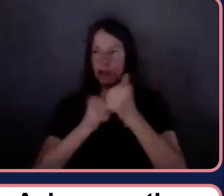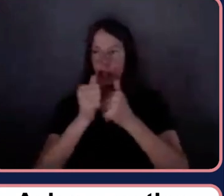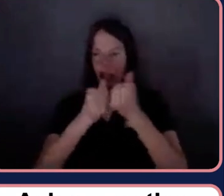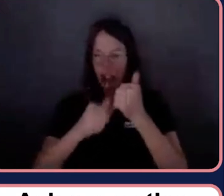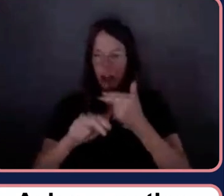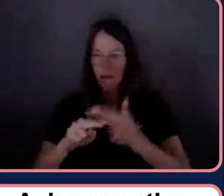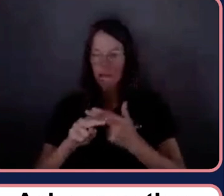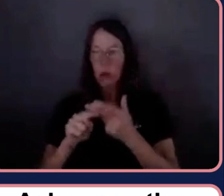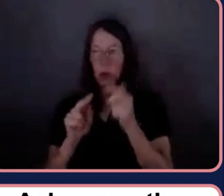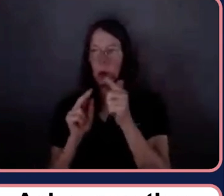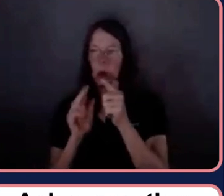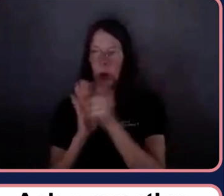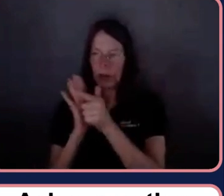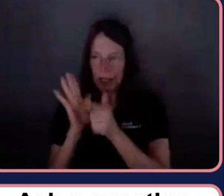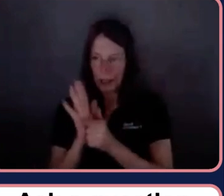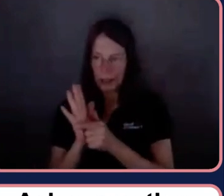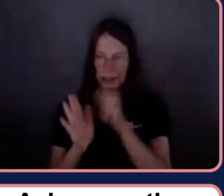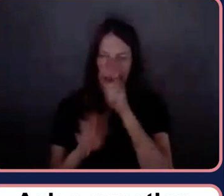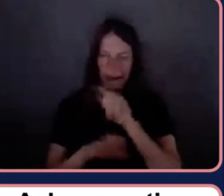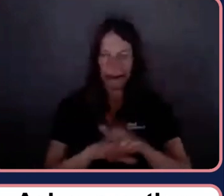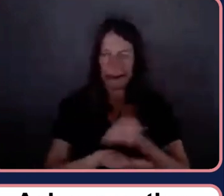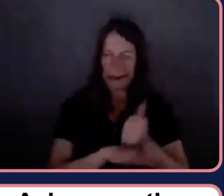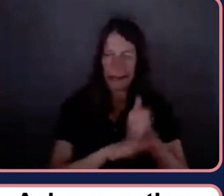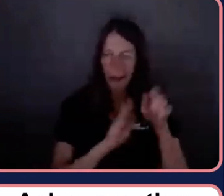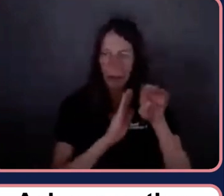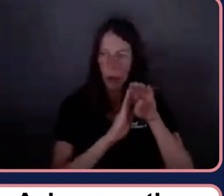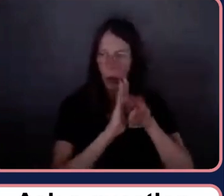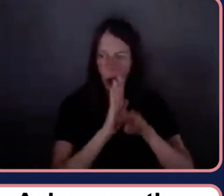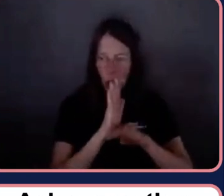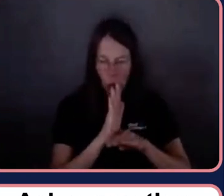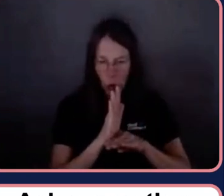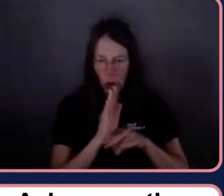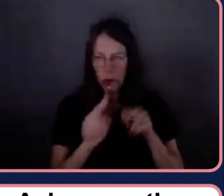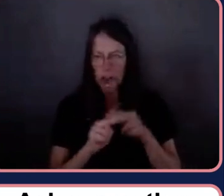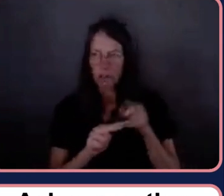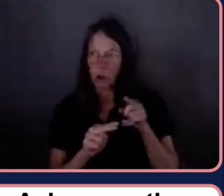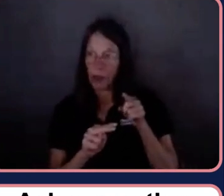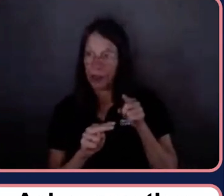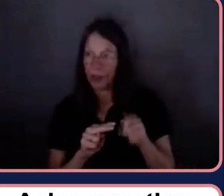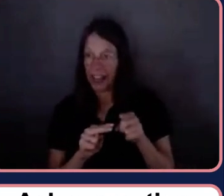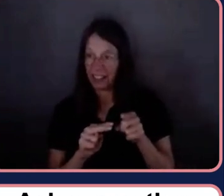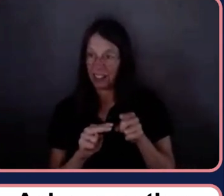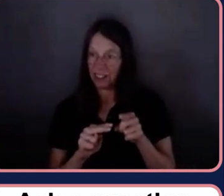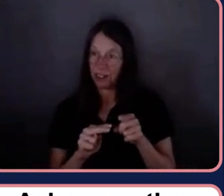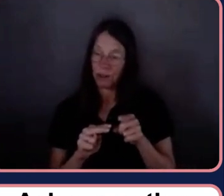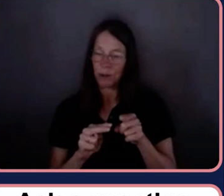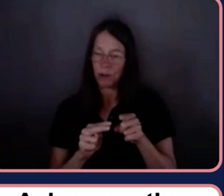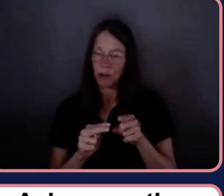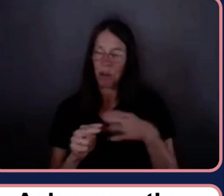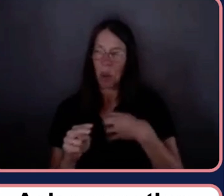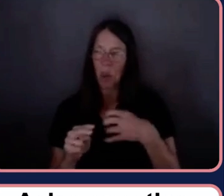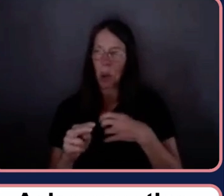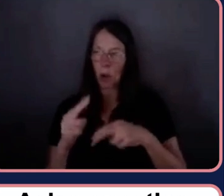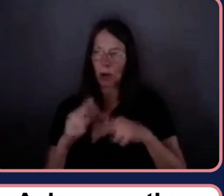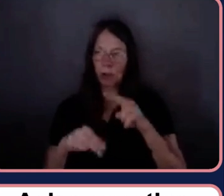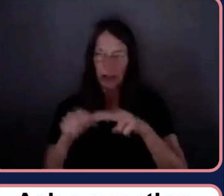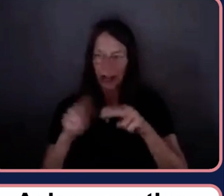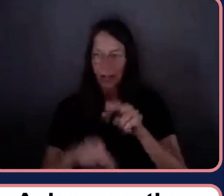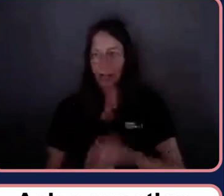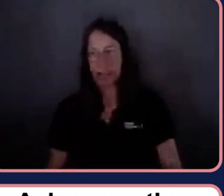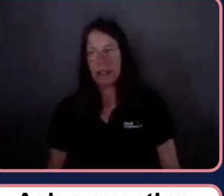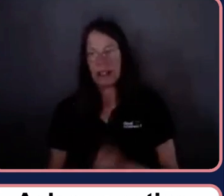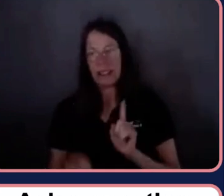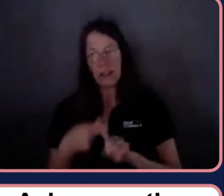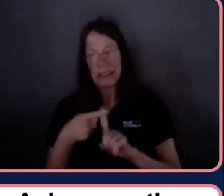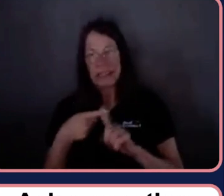rules to be created to enable that pathway to be developed. So there's much more work to be done in and